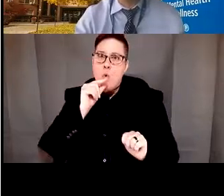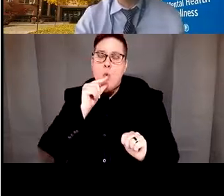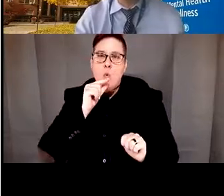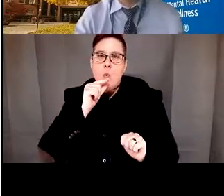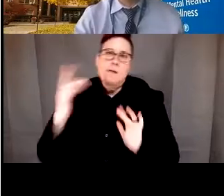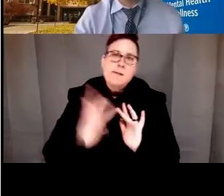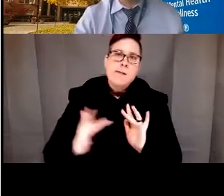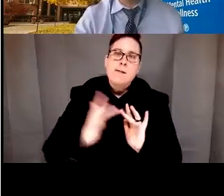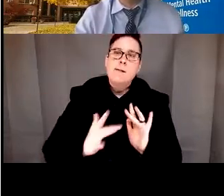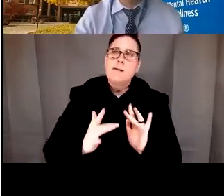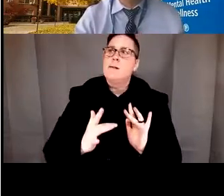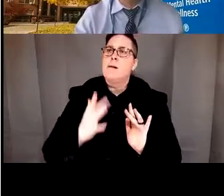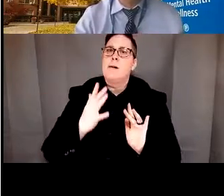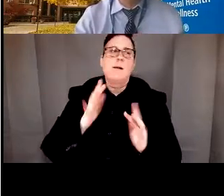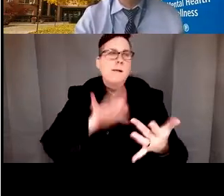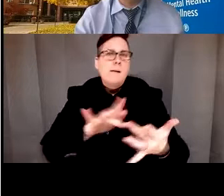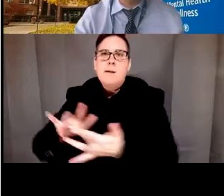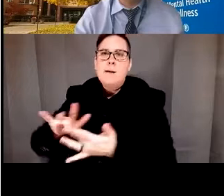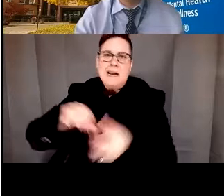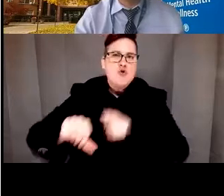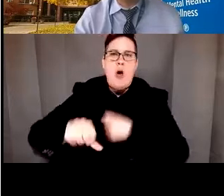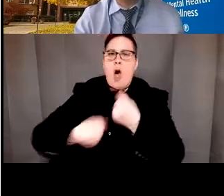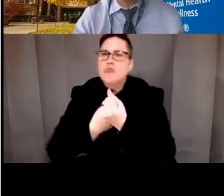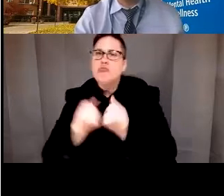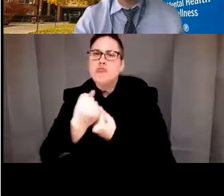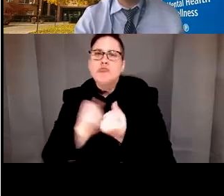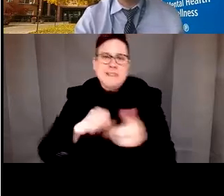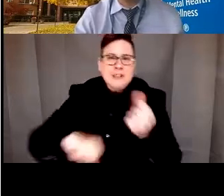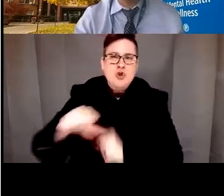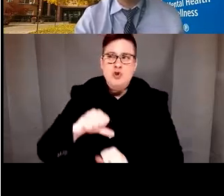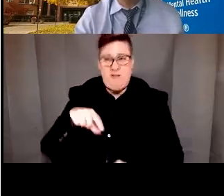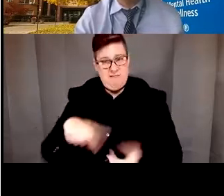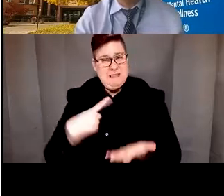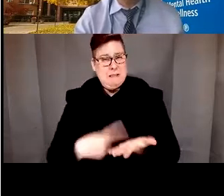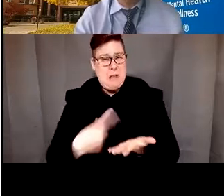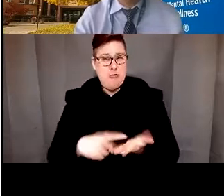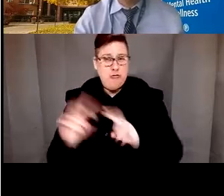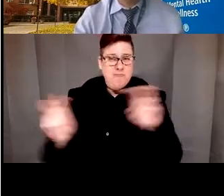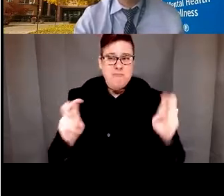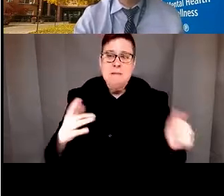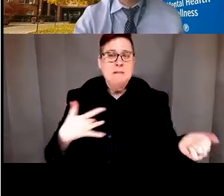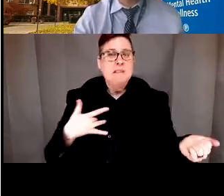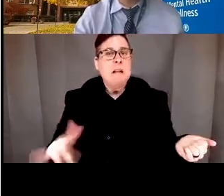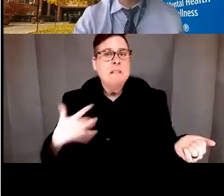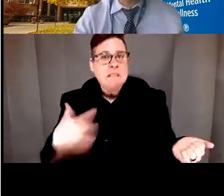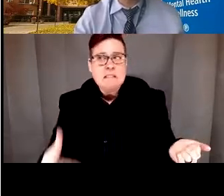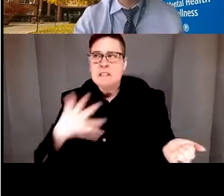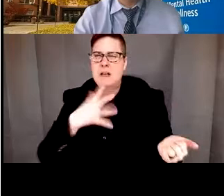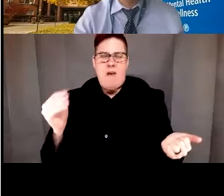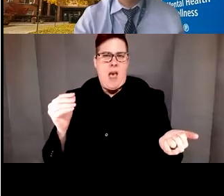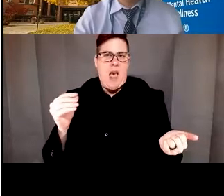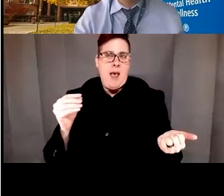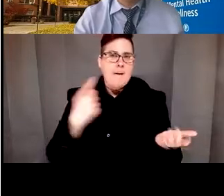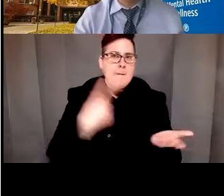and supported each other during this order. It's a sensitive discussion, and it's a very complex